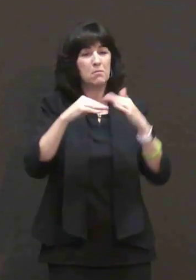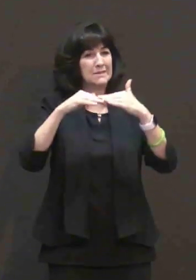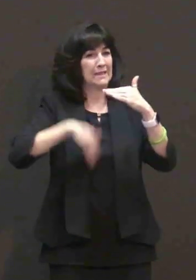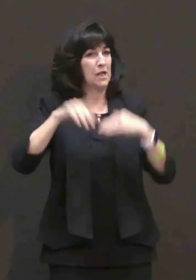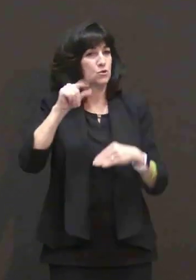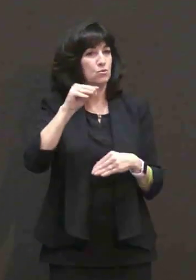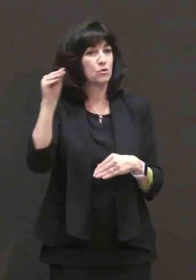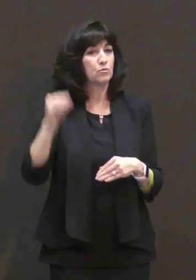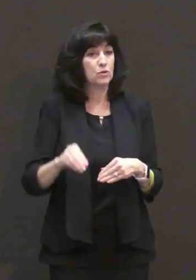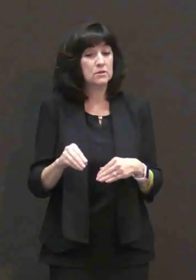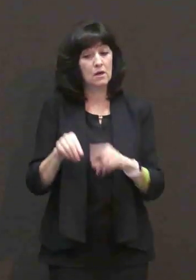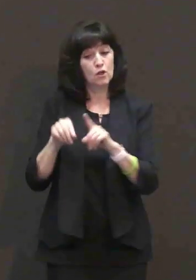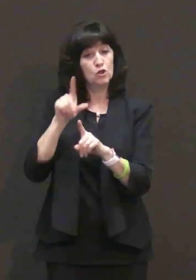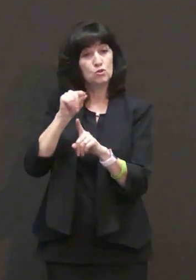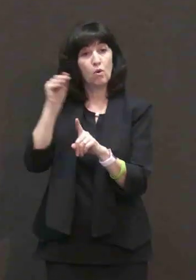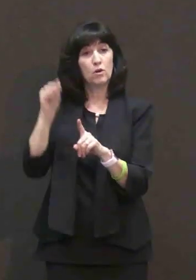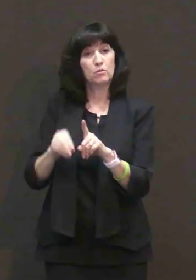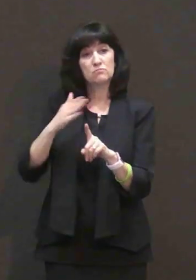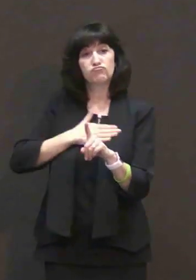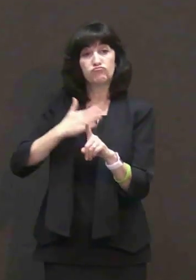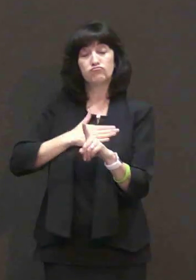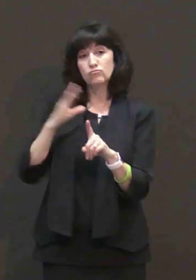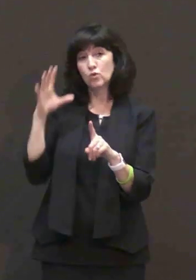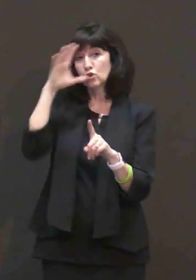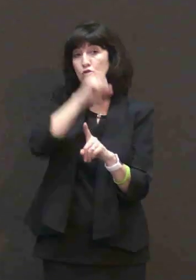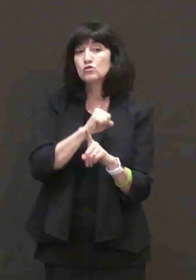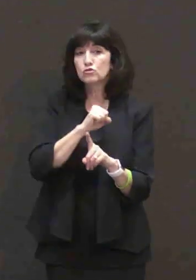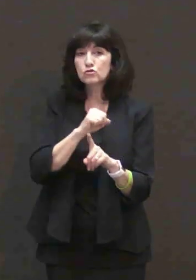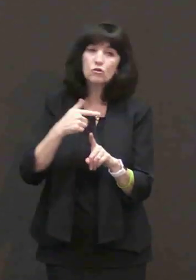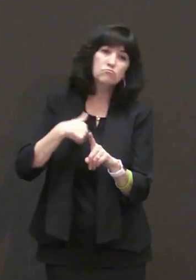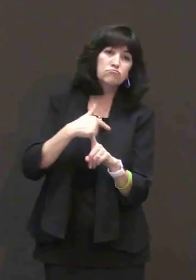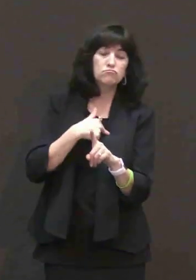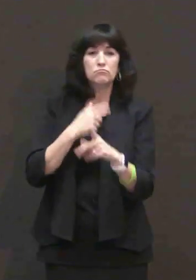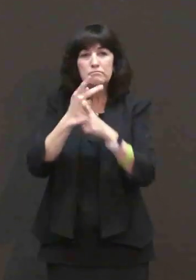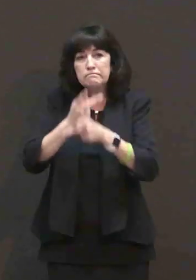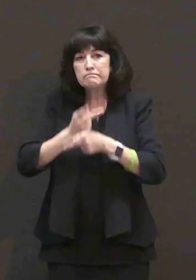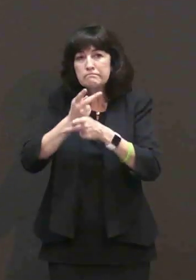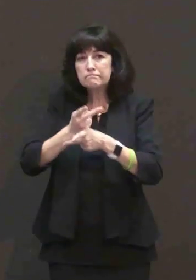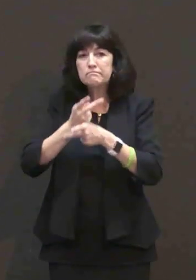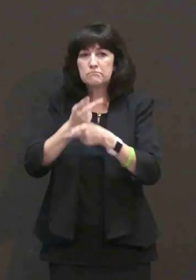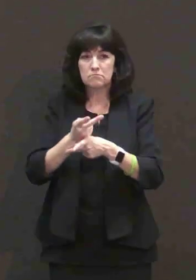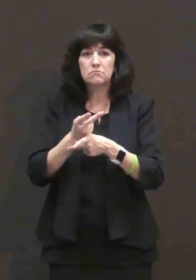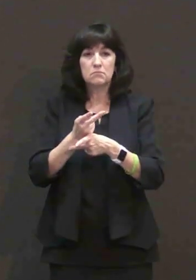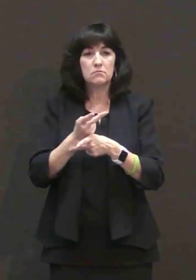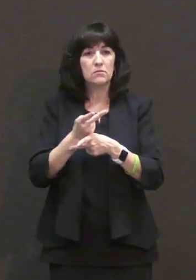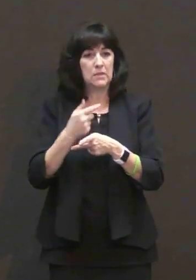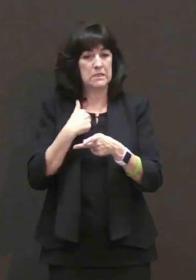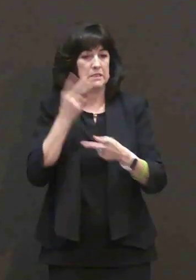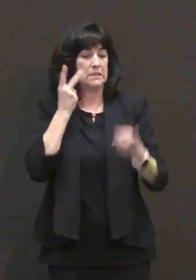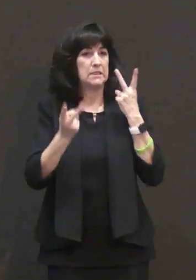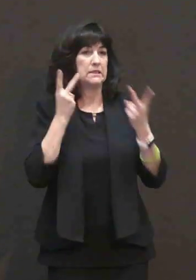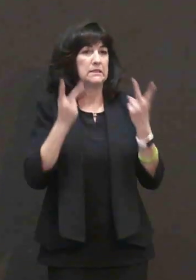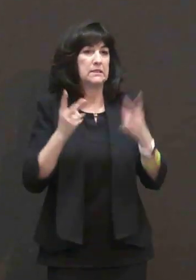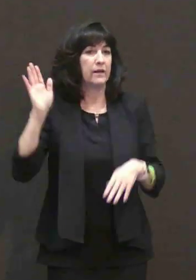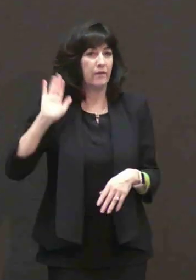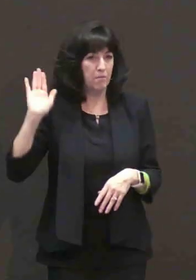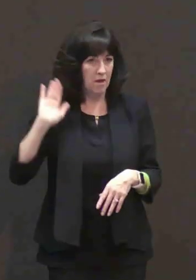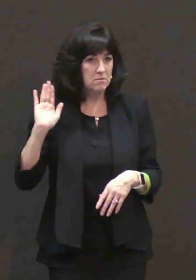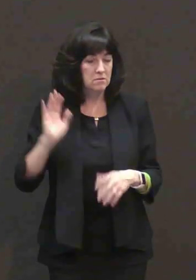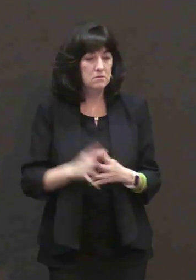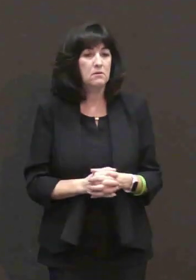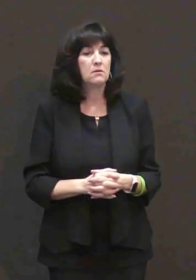an assumption that is a little bit on the conservative side relative to what we've seen in the past. Having said